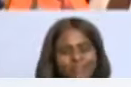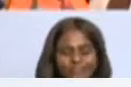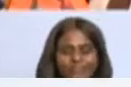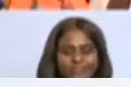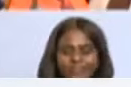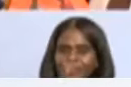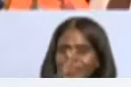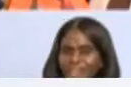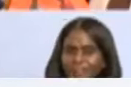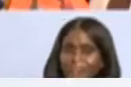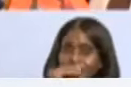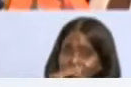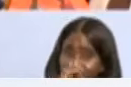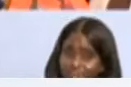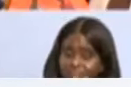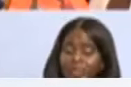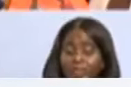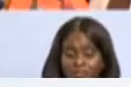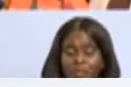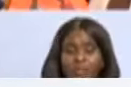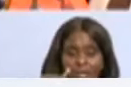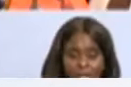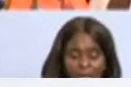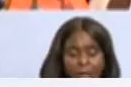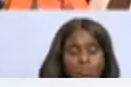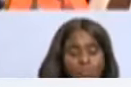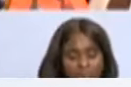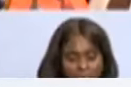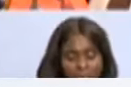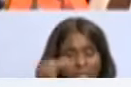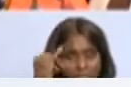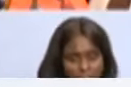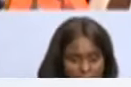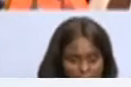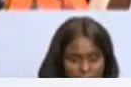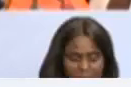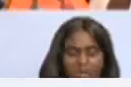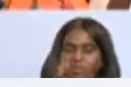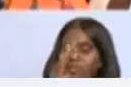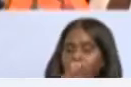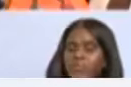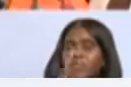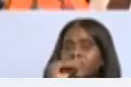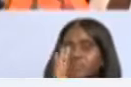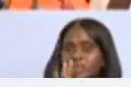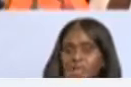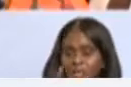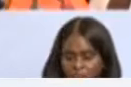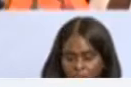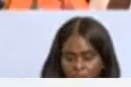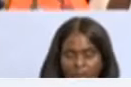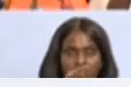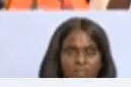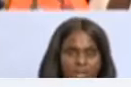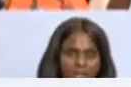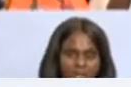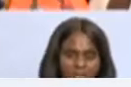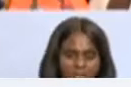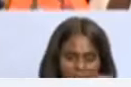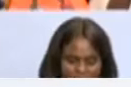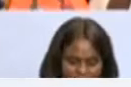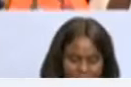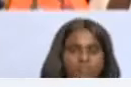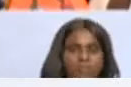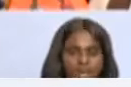Madam Speaker, as I move to conclude, Madam Speaker, as a country, we have made